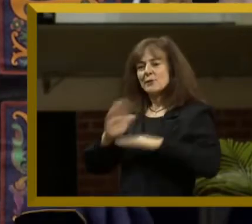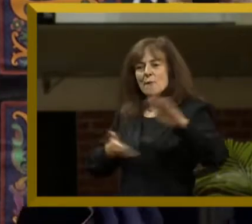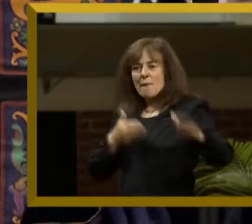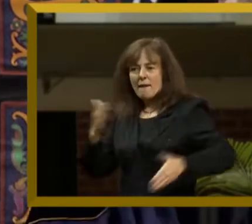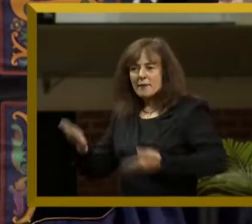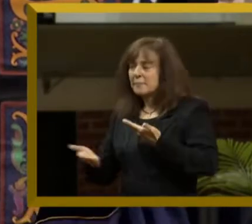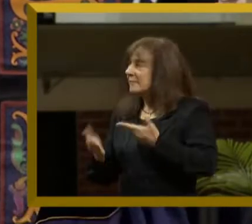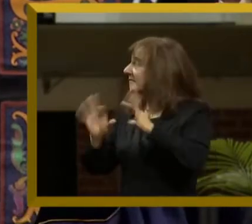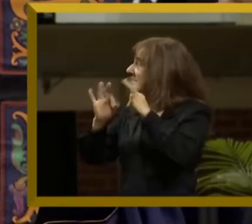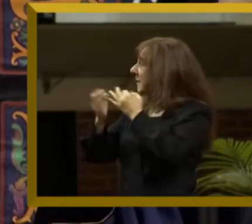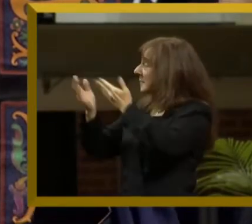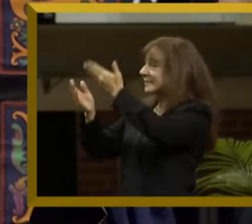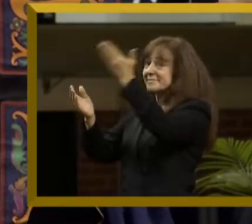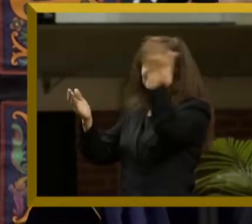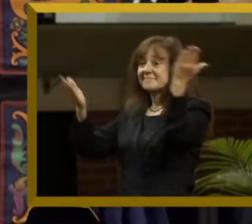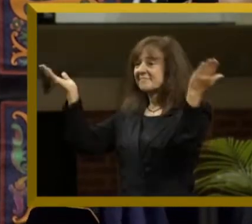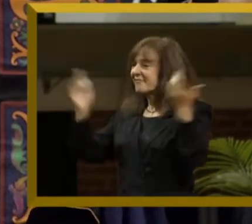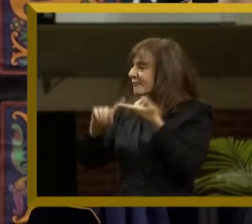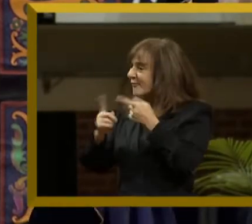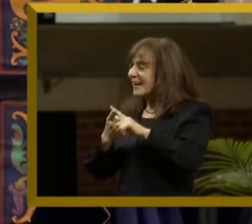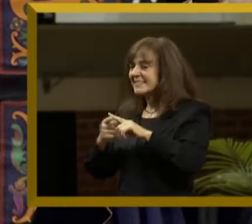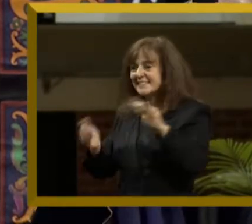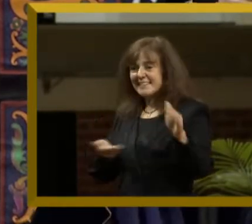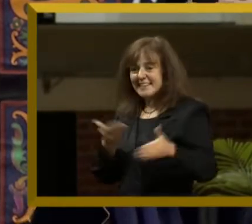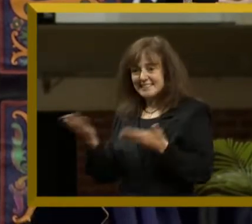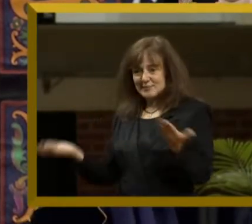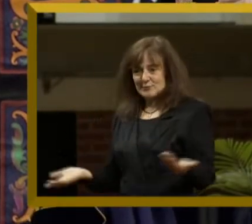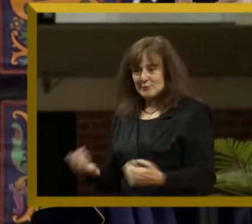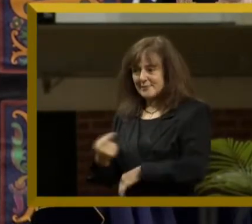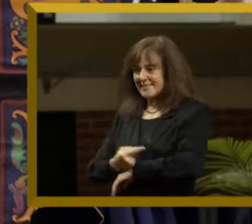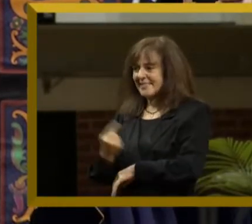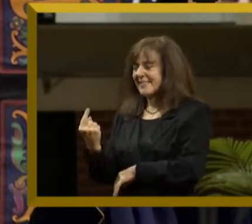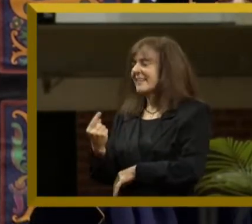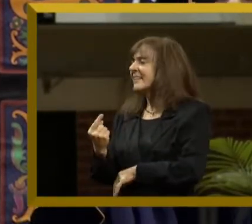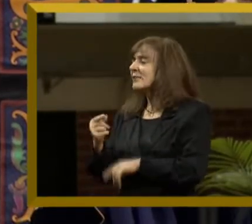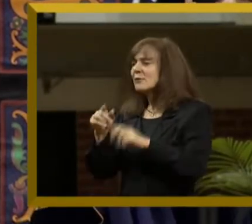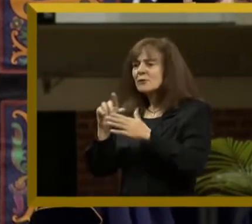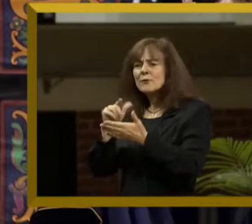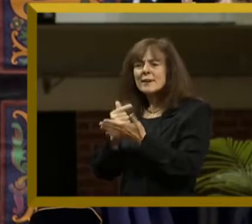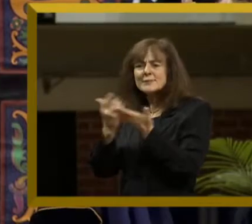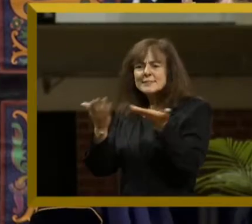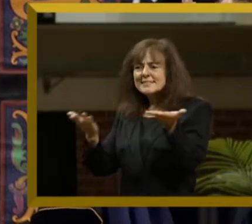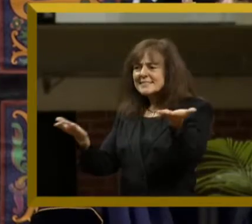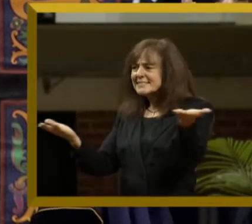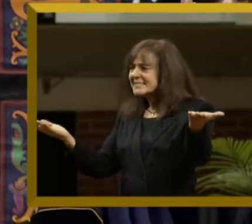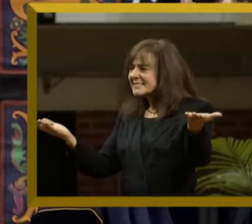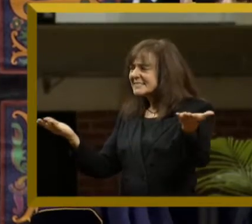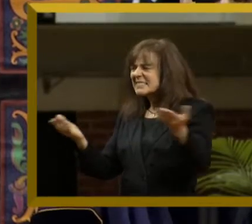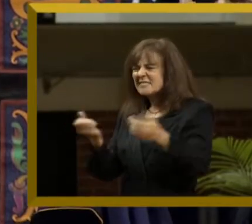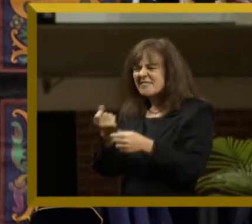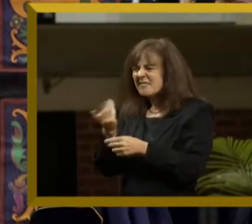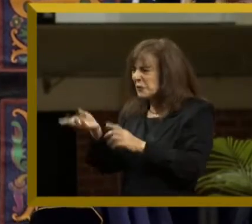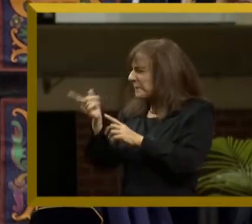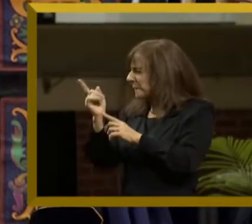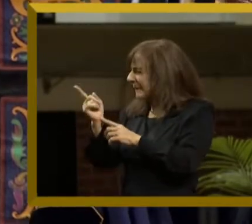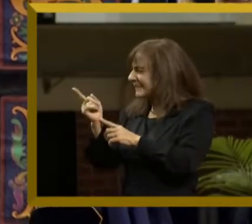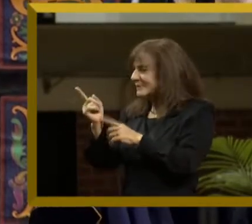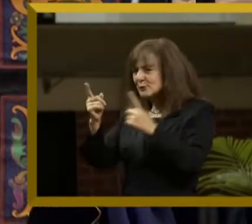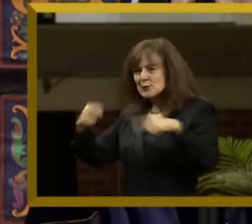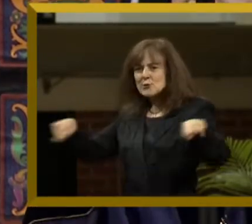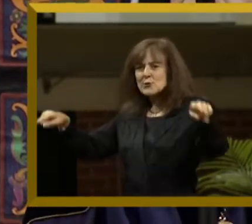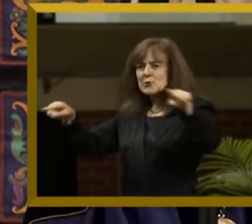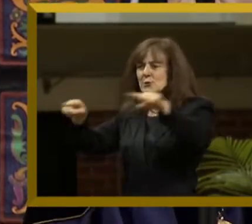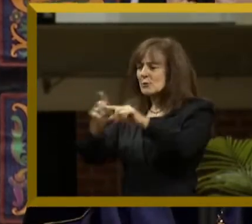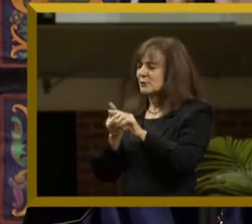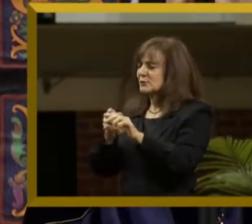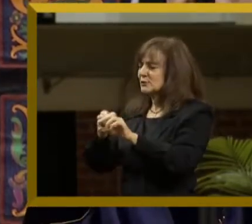the family, friends, and guests who are here today. Graduates, in a few short minutes, you